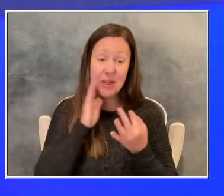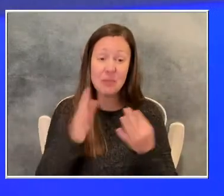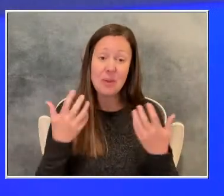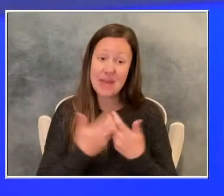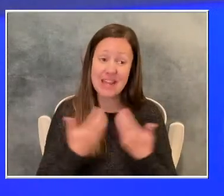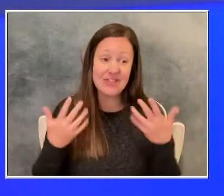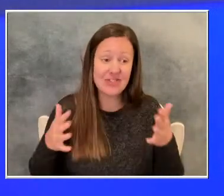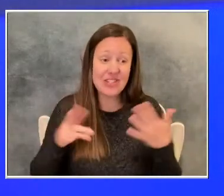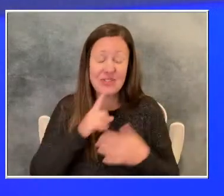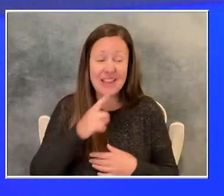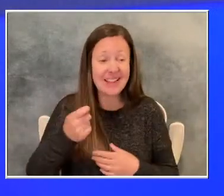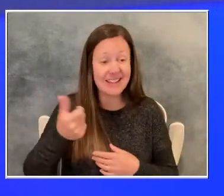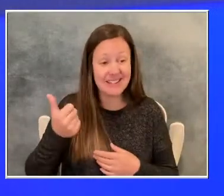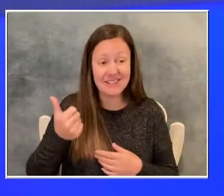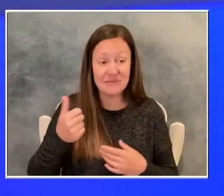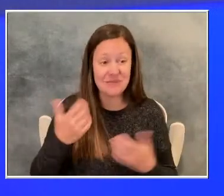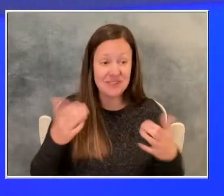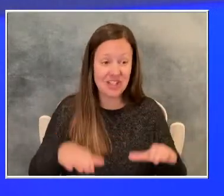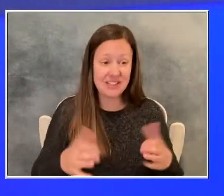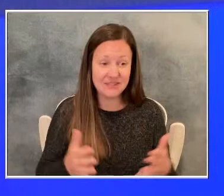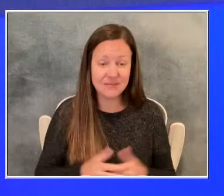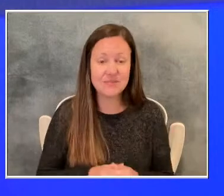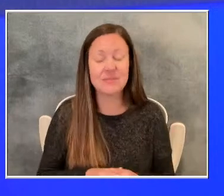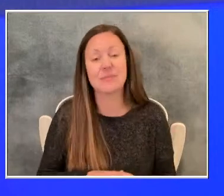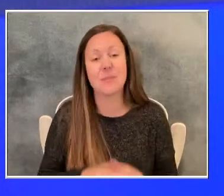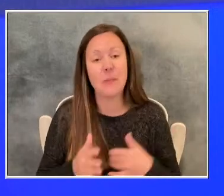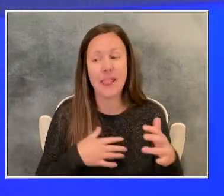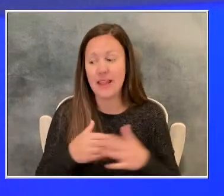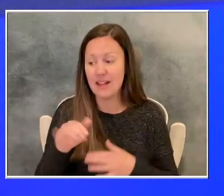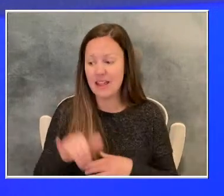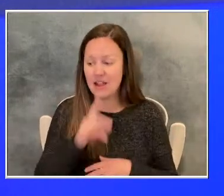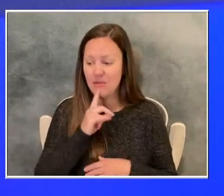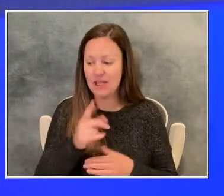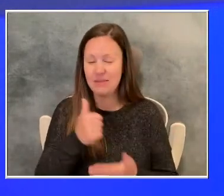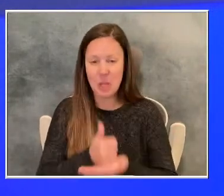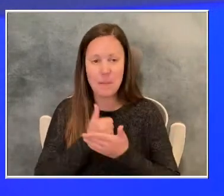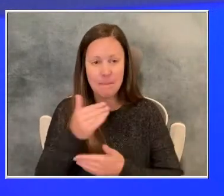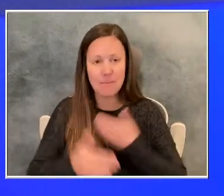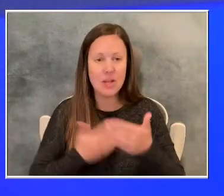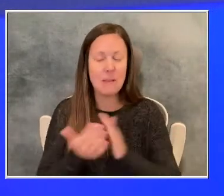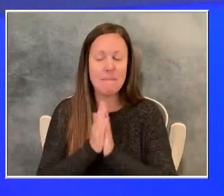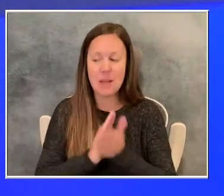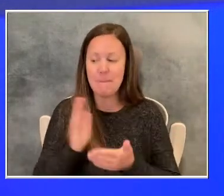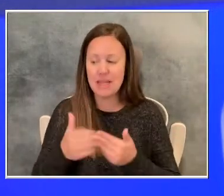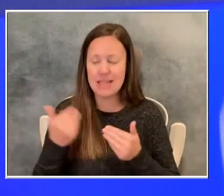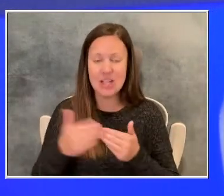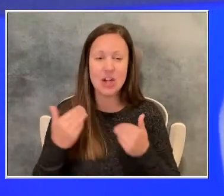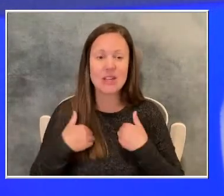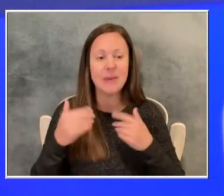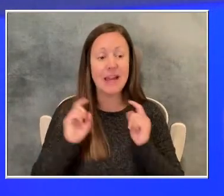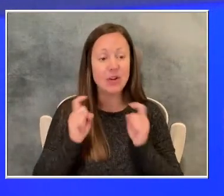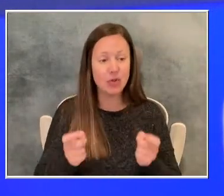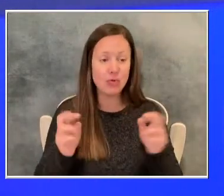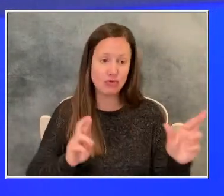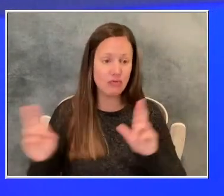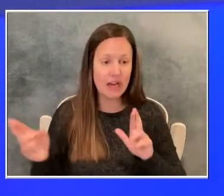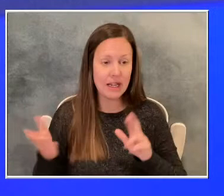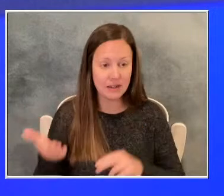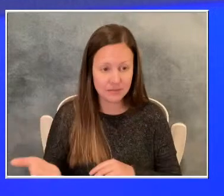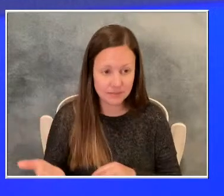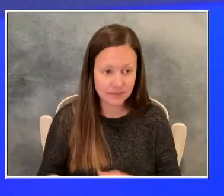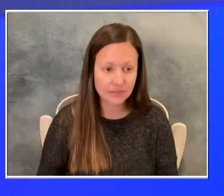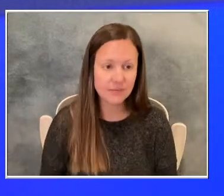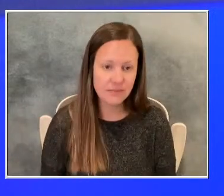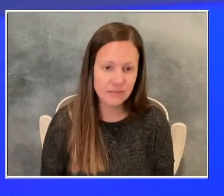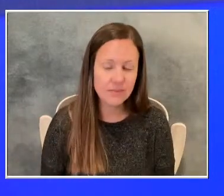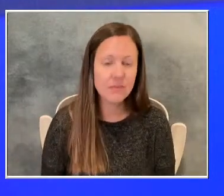family. So that made it a little bit easy, because we had a donor at hand. And then before the transplant,